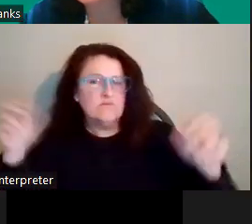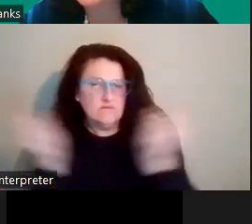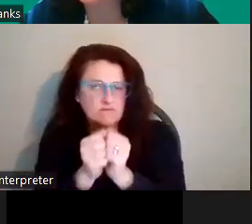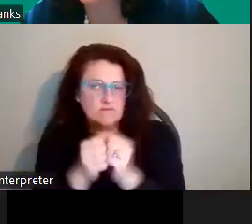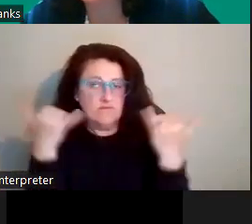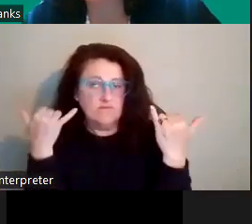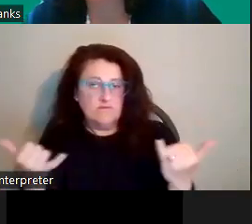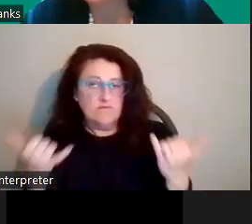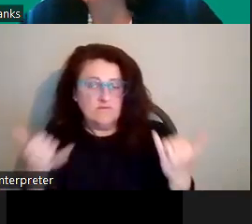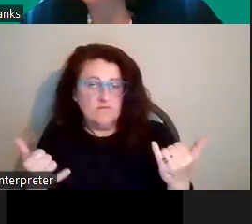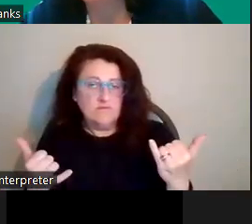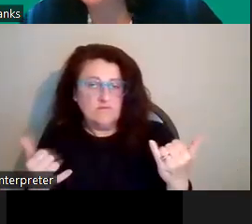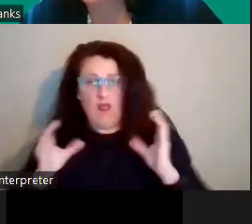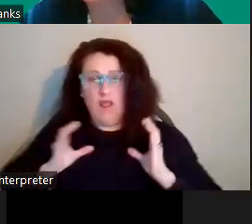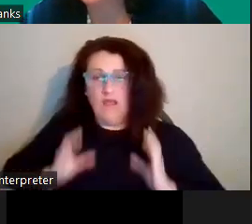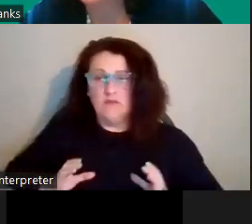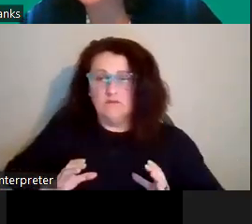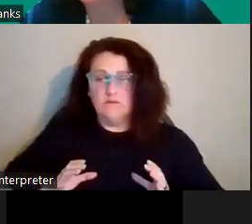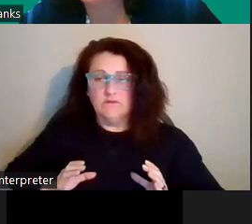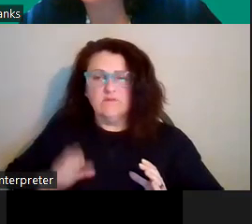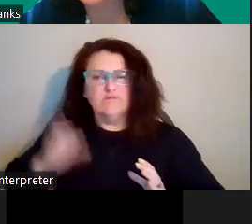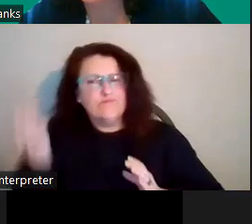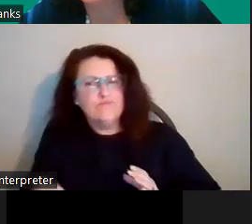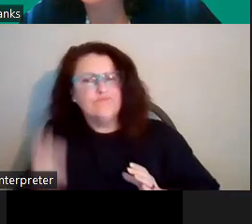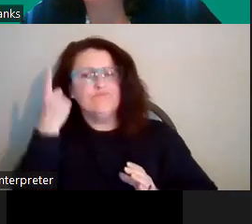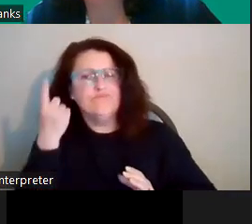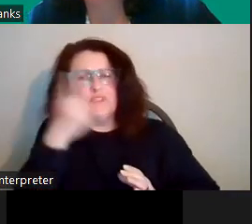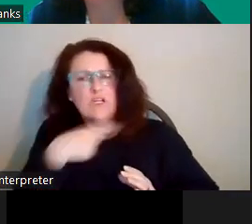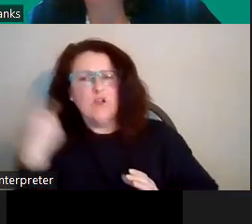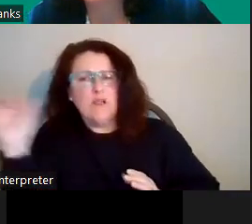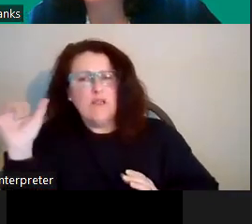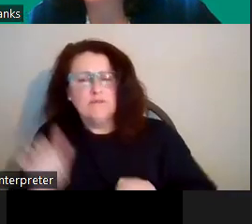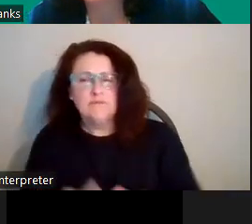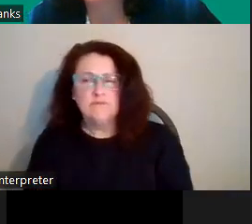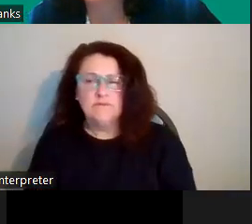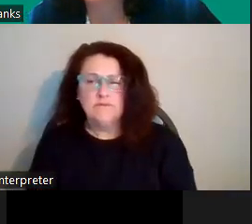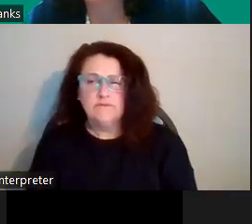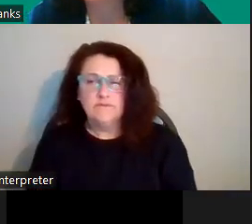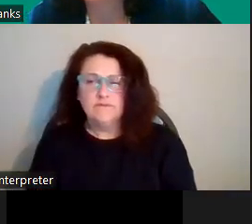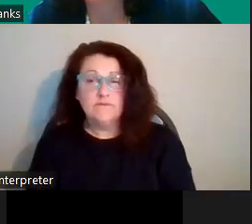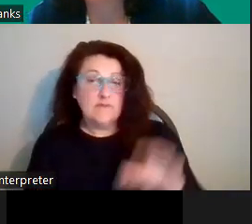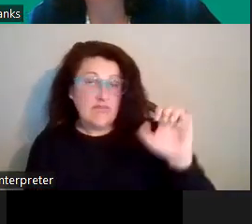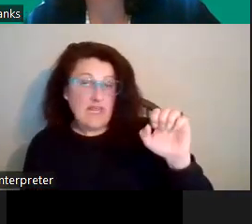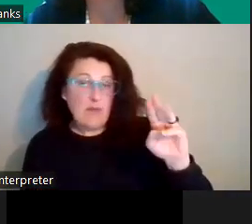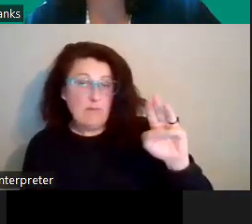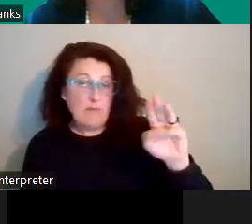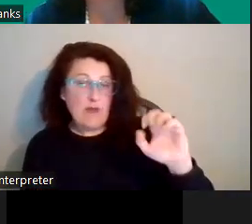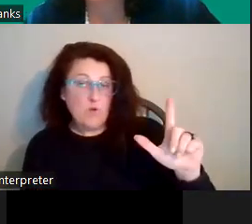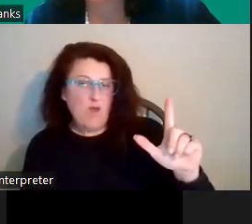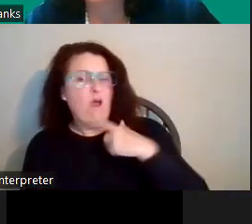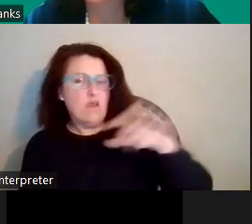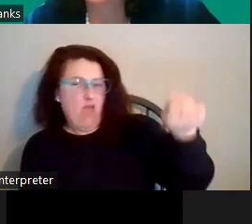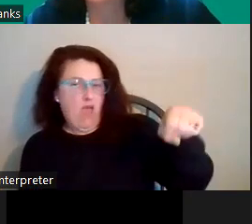current next geners to help you understand what that looks like a little bit. Yeah, so the